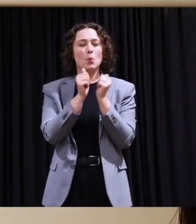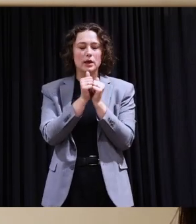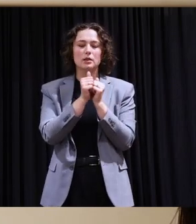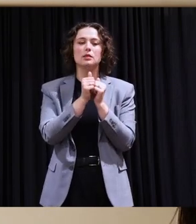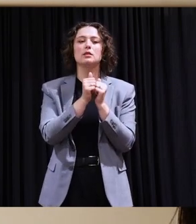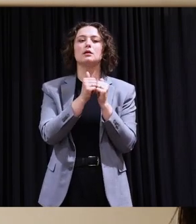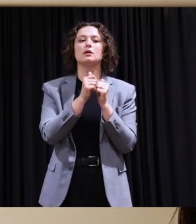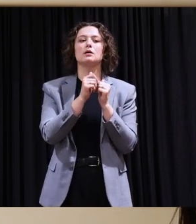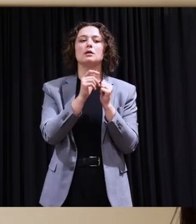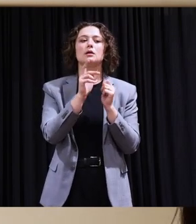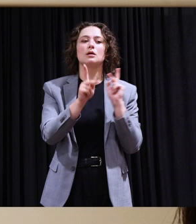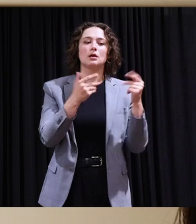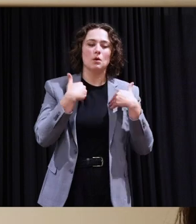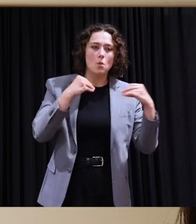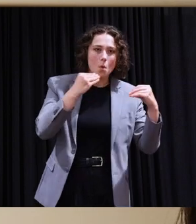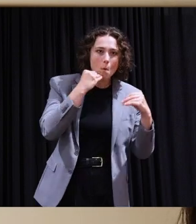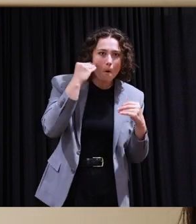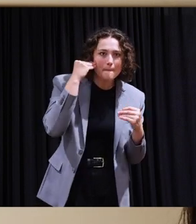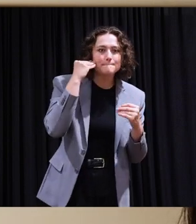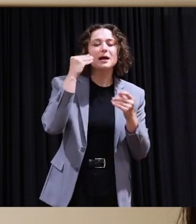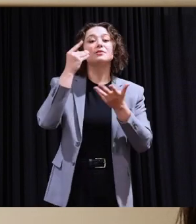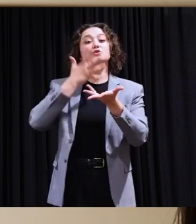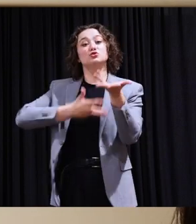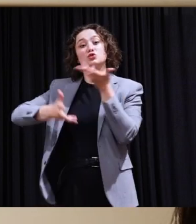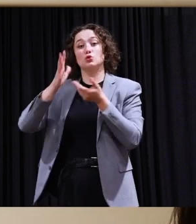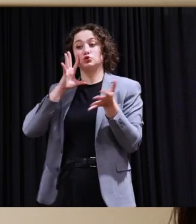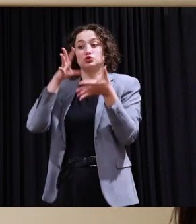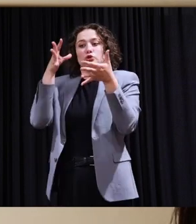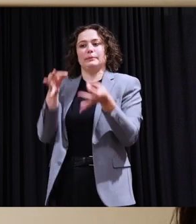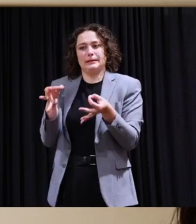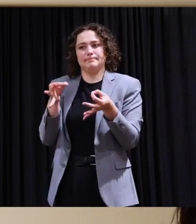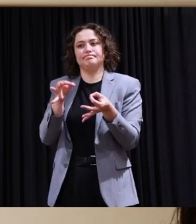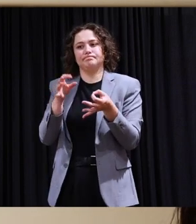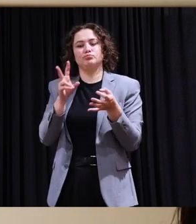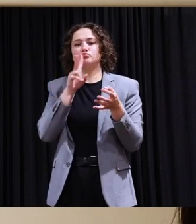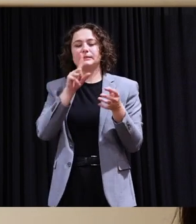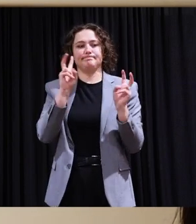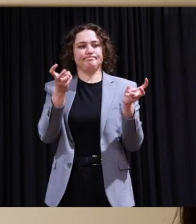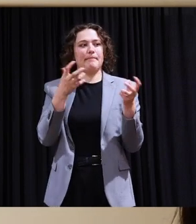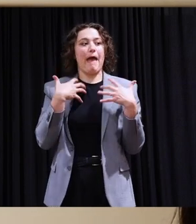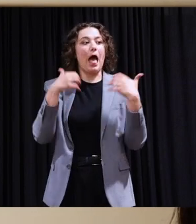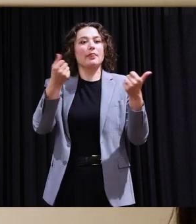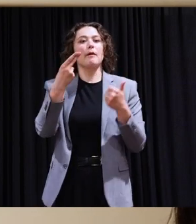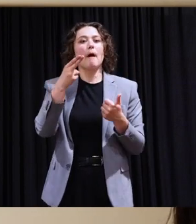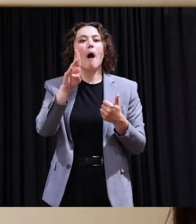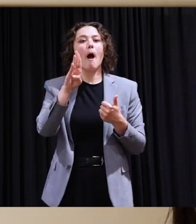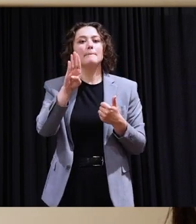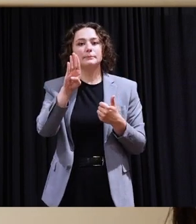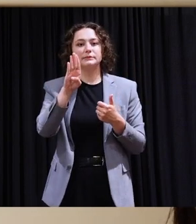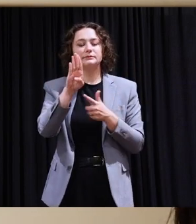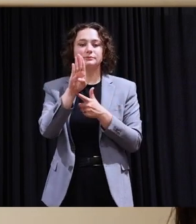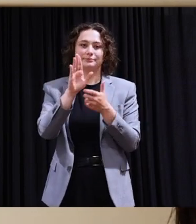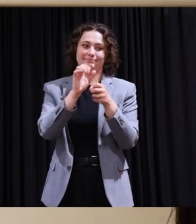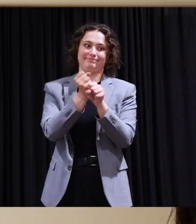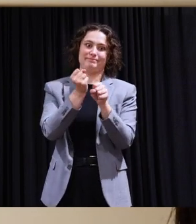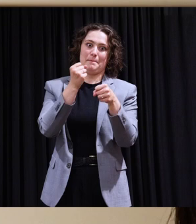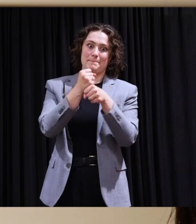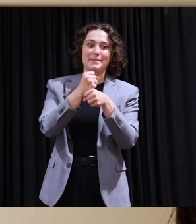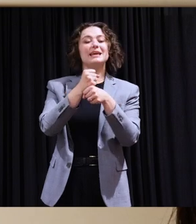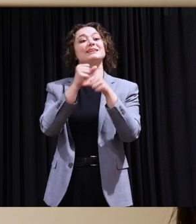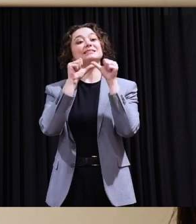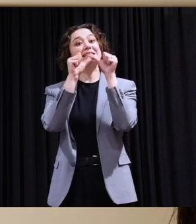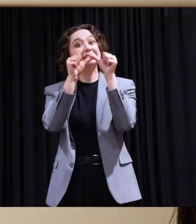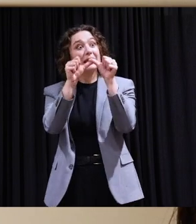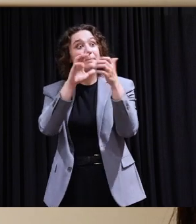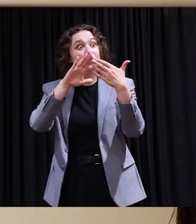homelessness and then the social determinant health hubs is that building sustainable communities, building communities where the communities are